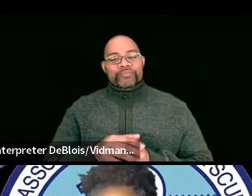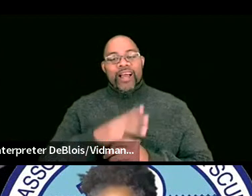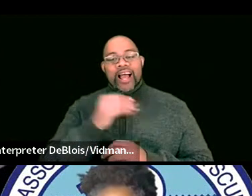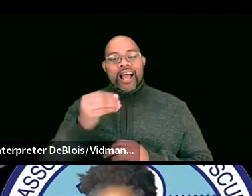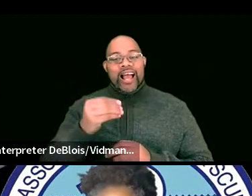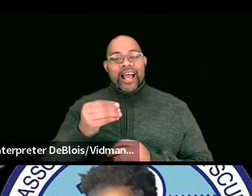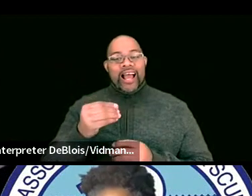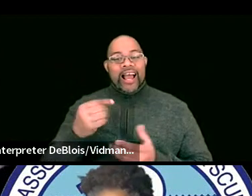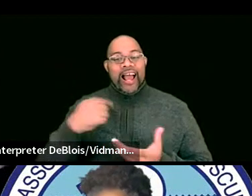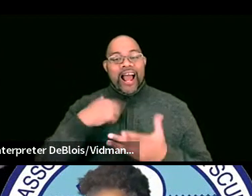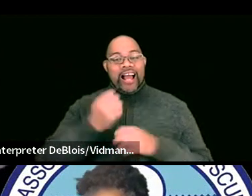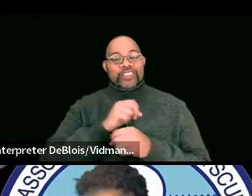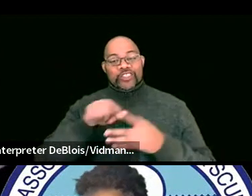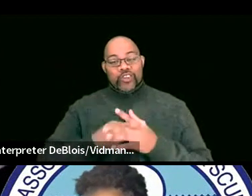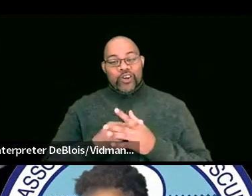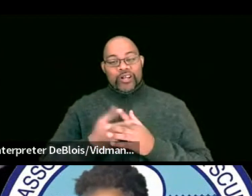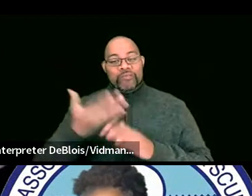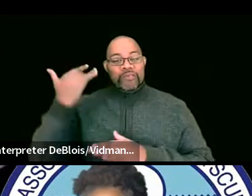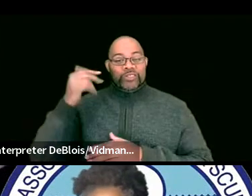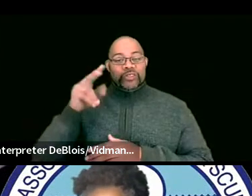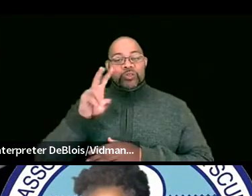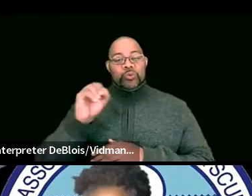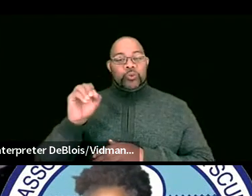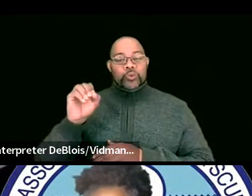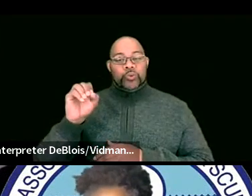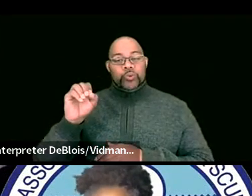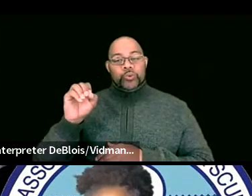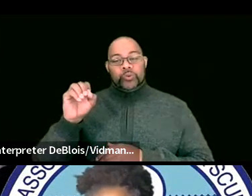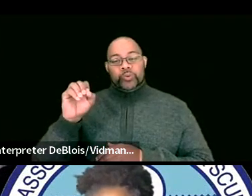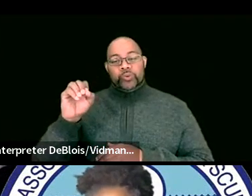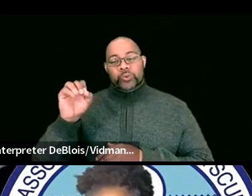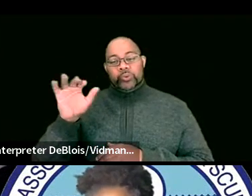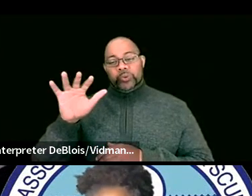And I got started back in 2000,